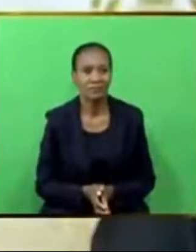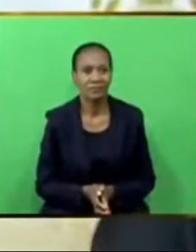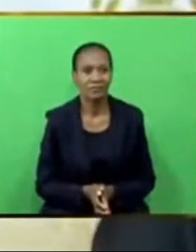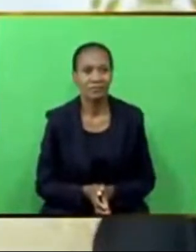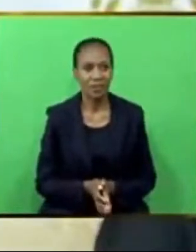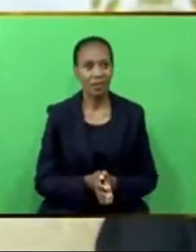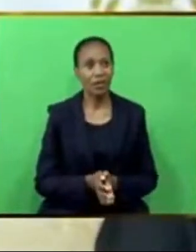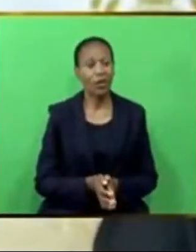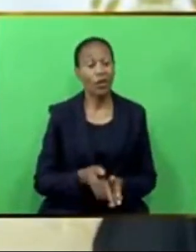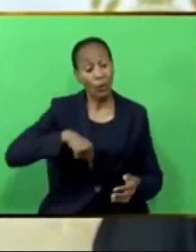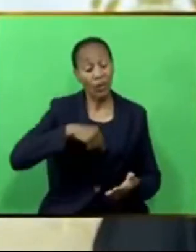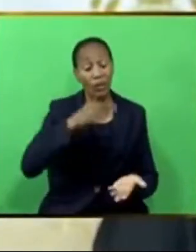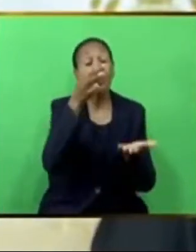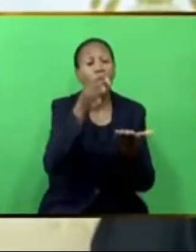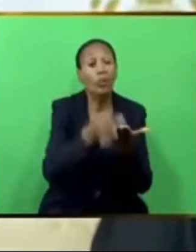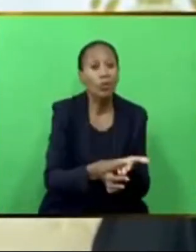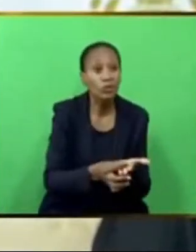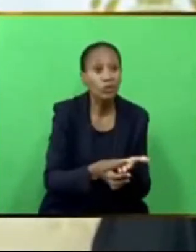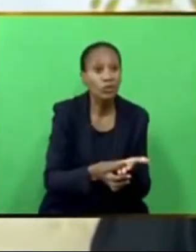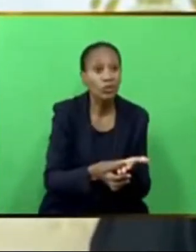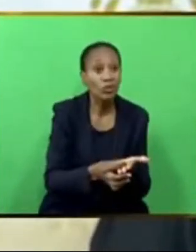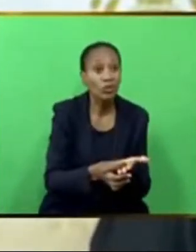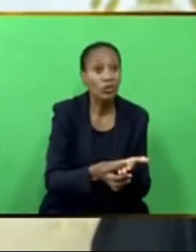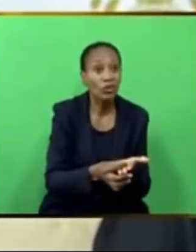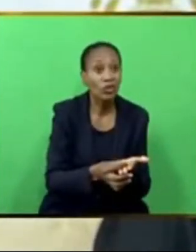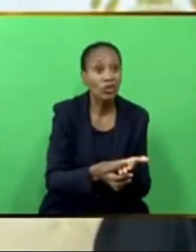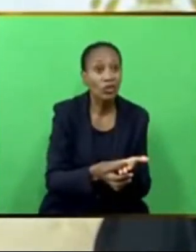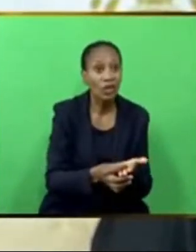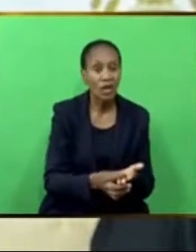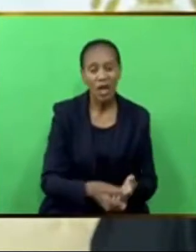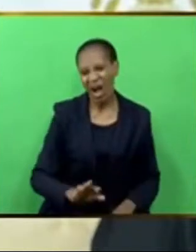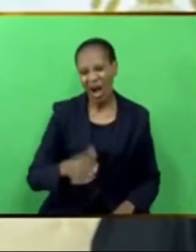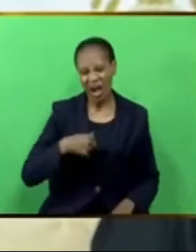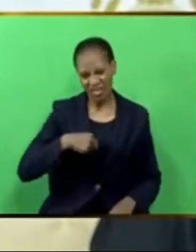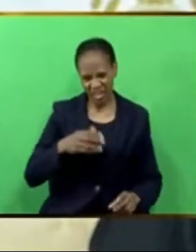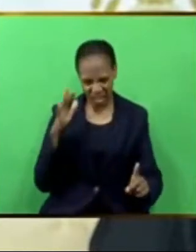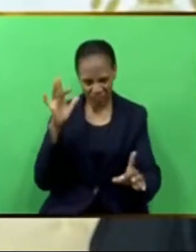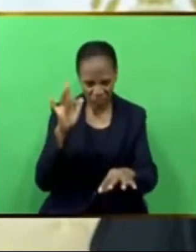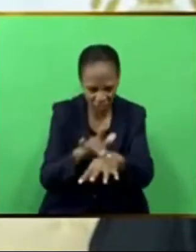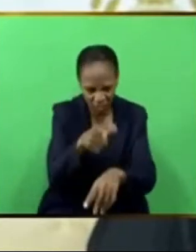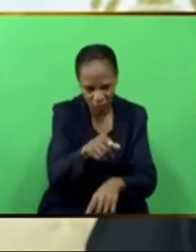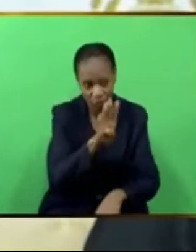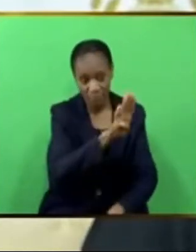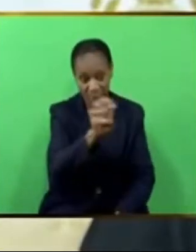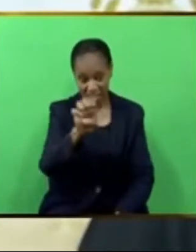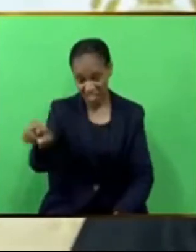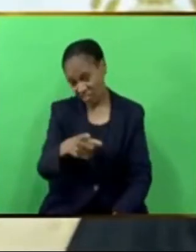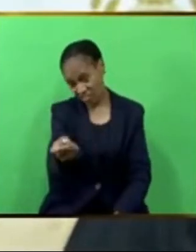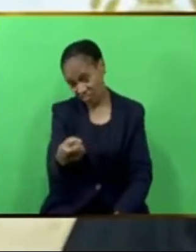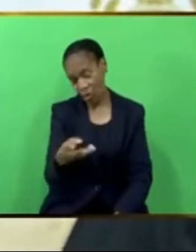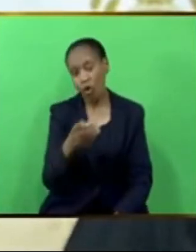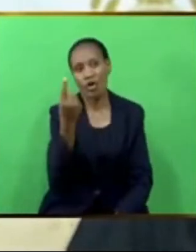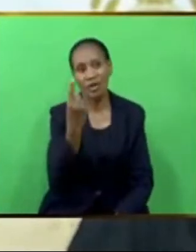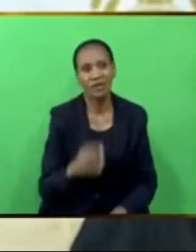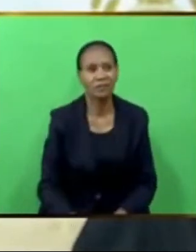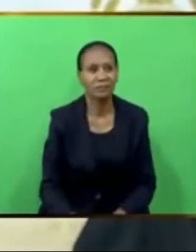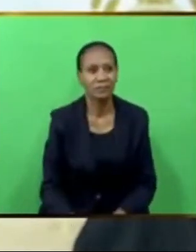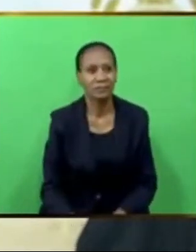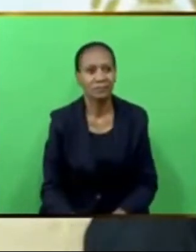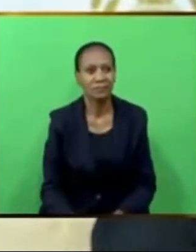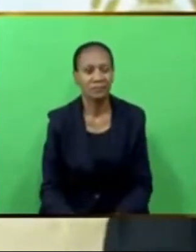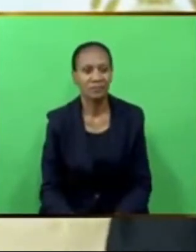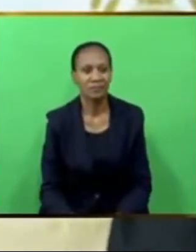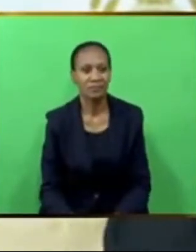We're also proposing into no sibeto BE apho basinganqa. Ku whiskey